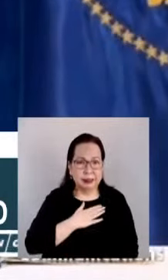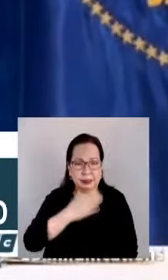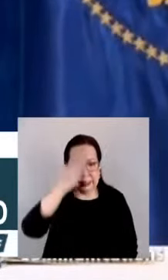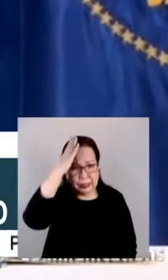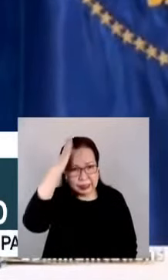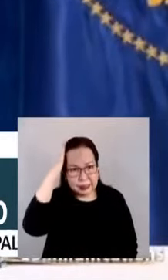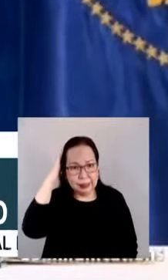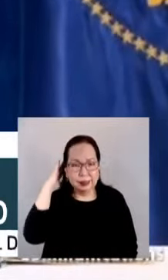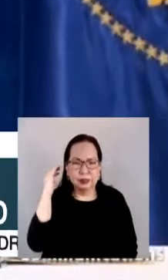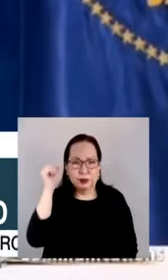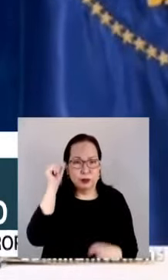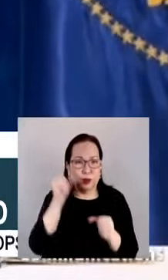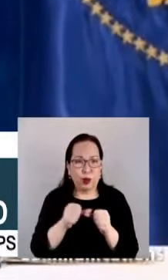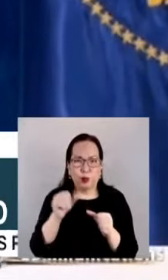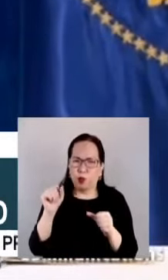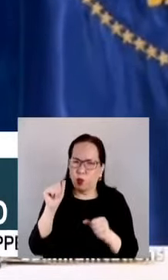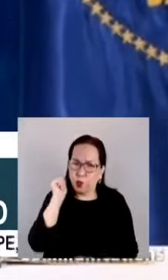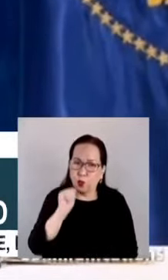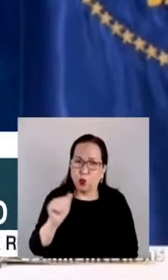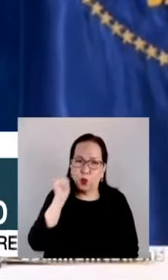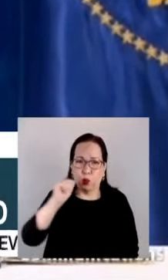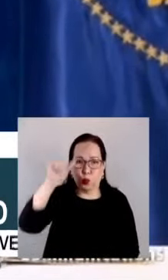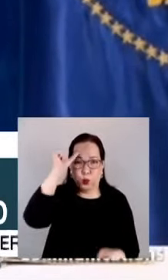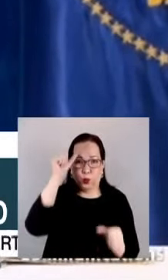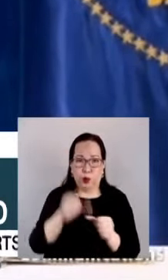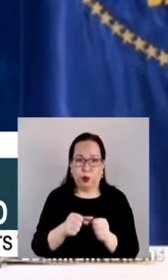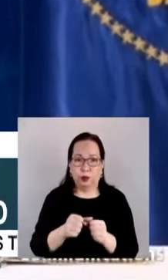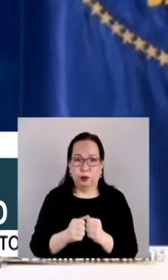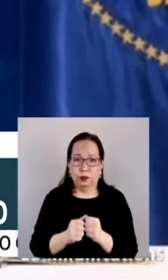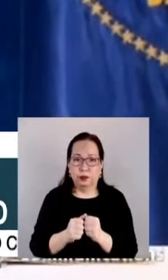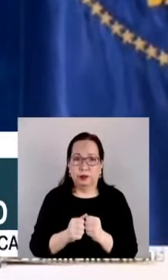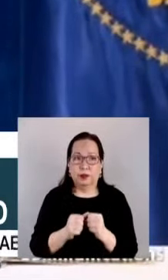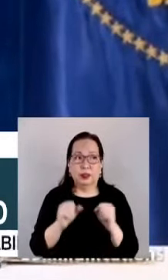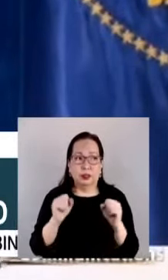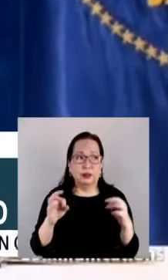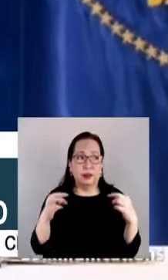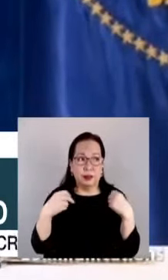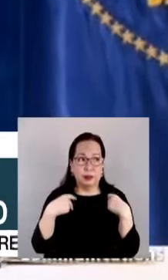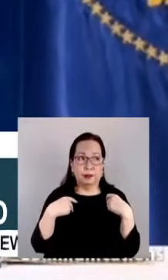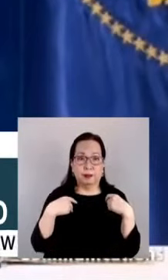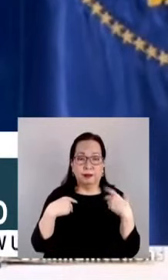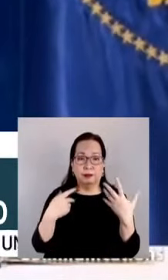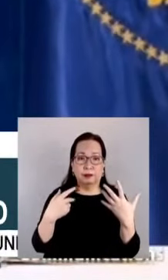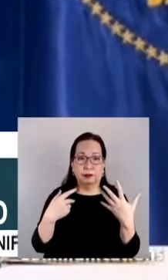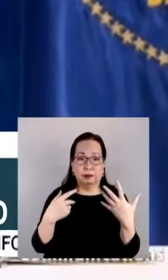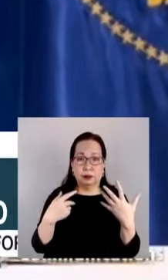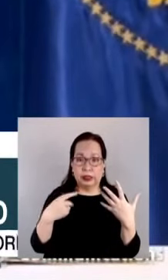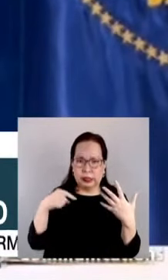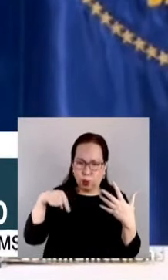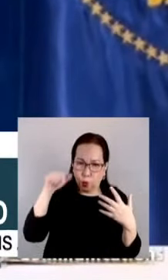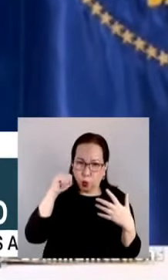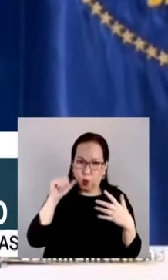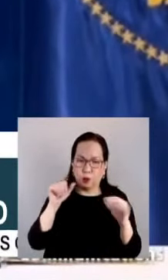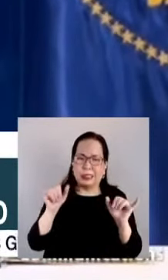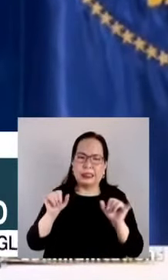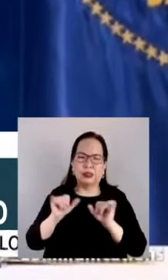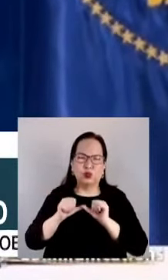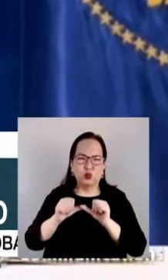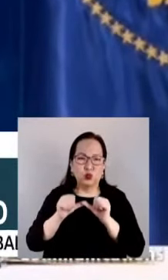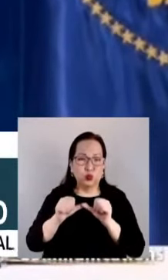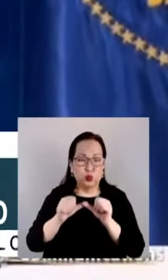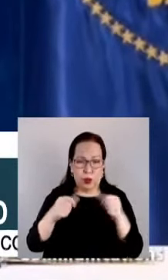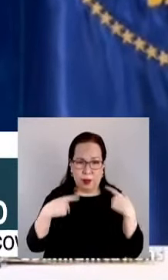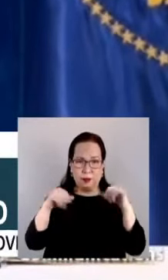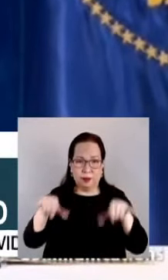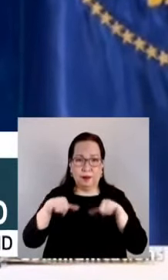remember that for all time. That it is there, it is here with us for all time also. The only way